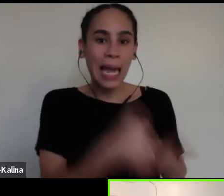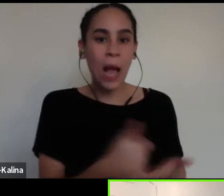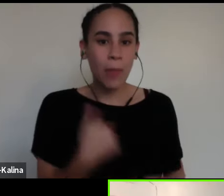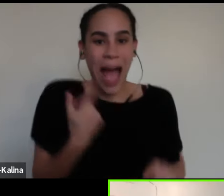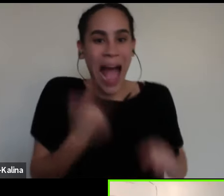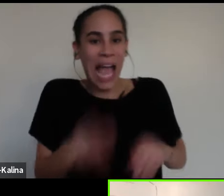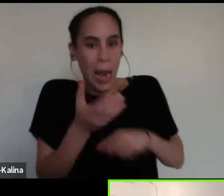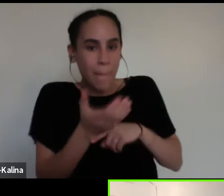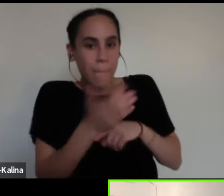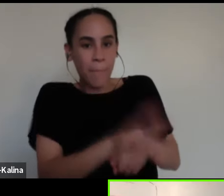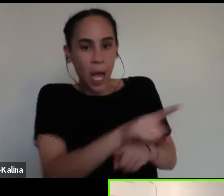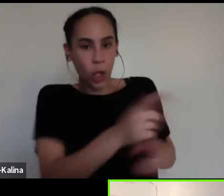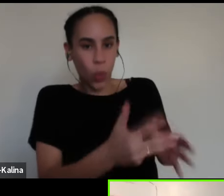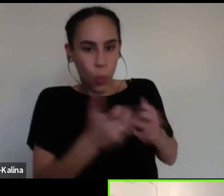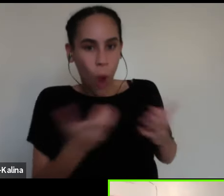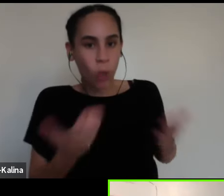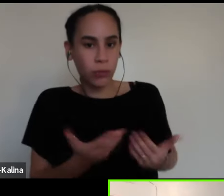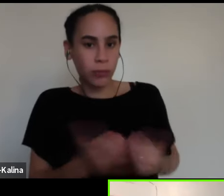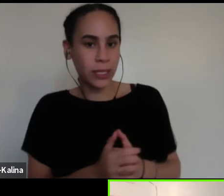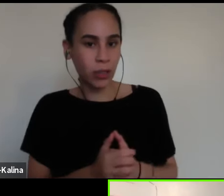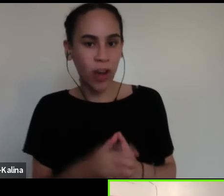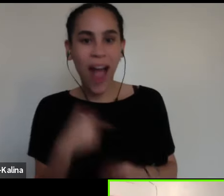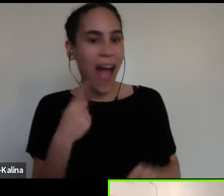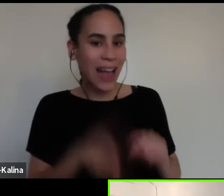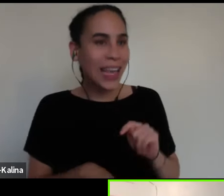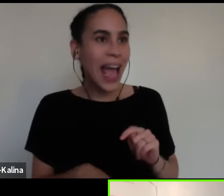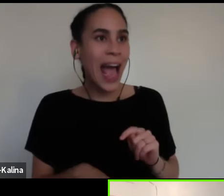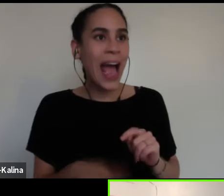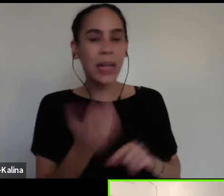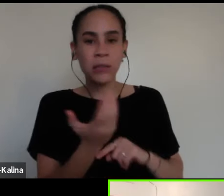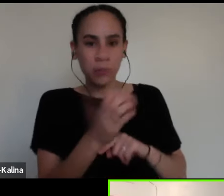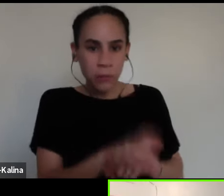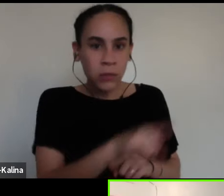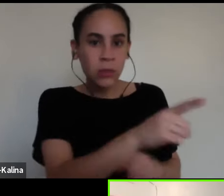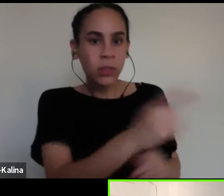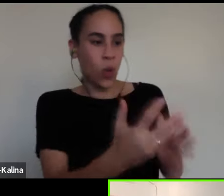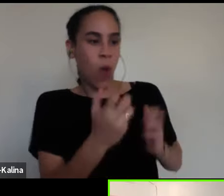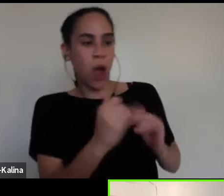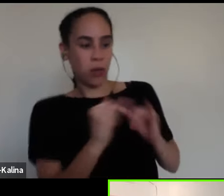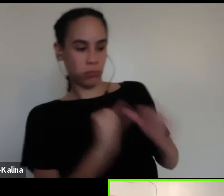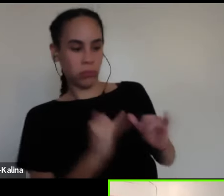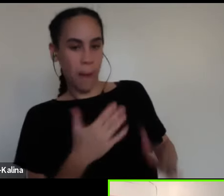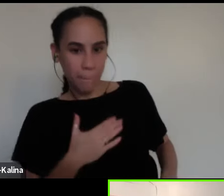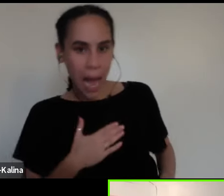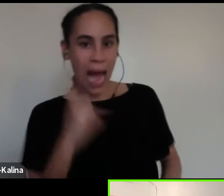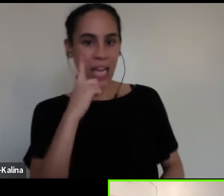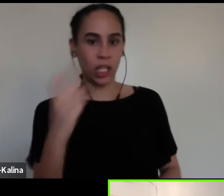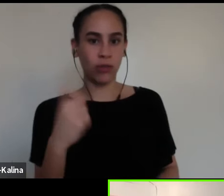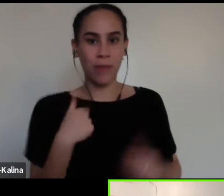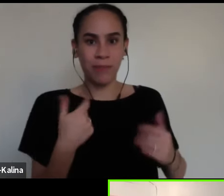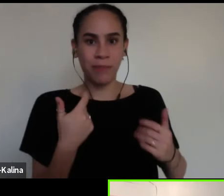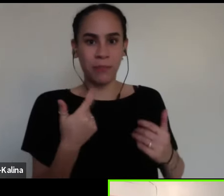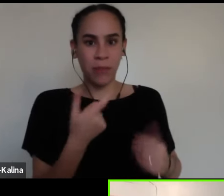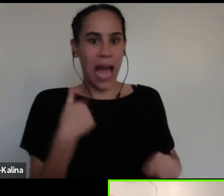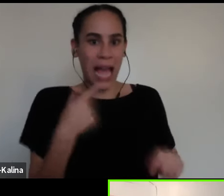want to be here, and I can't make you want my dream, right? I can't make you want to devote your time to my